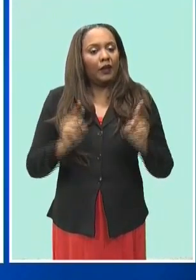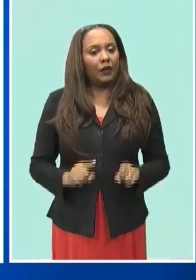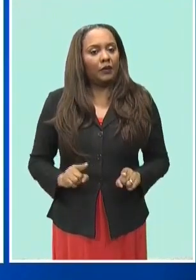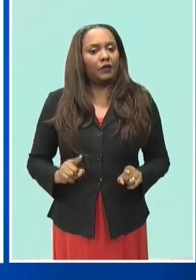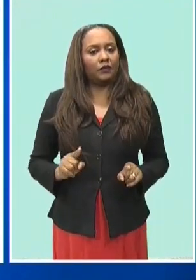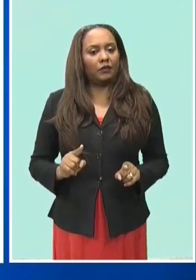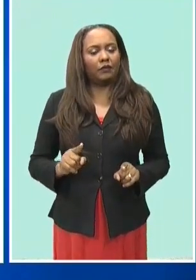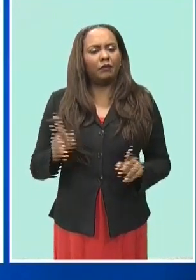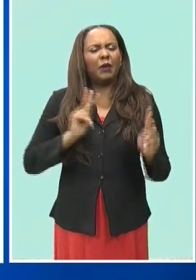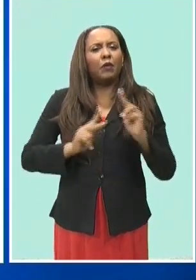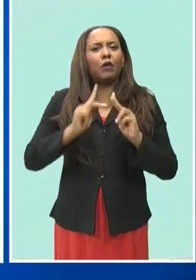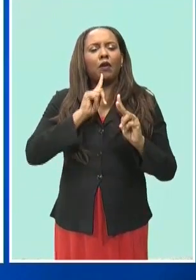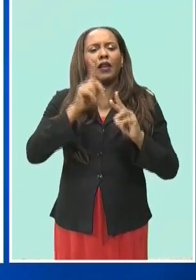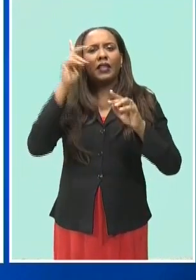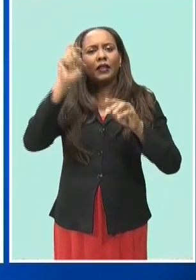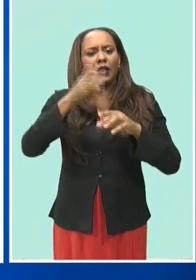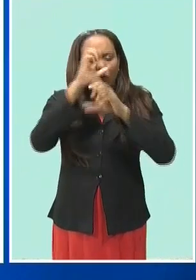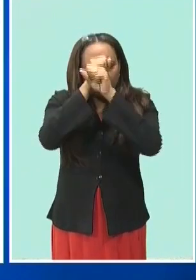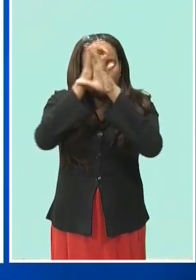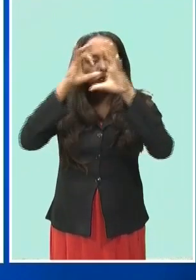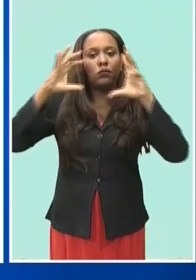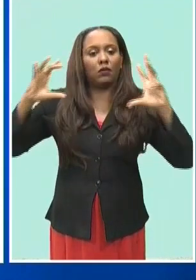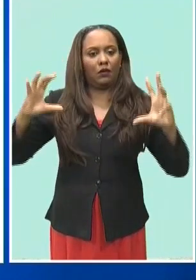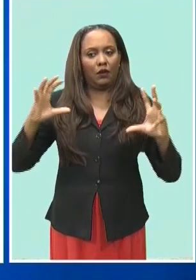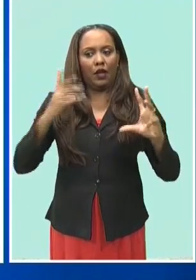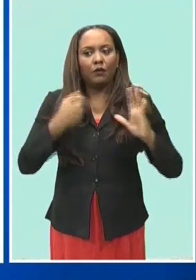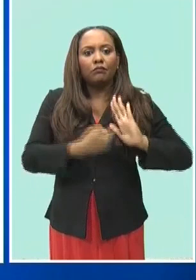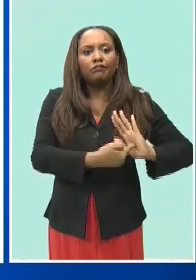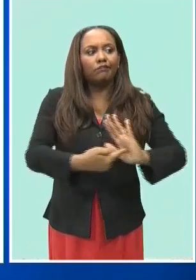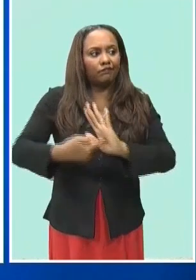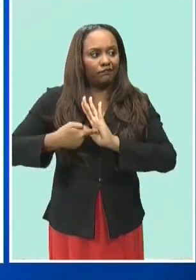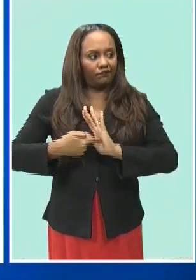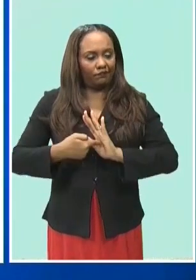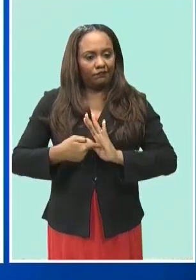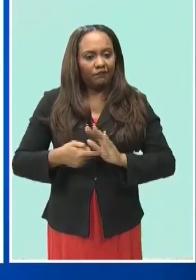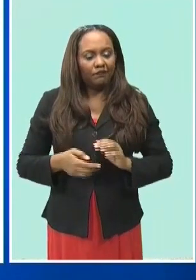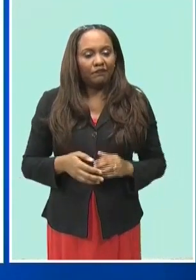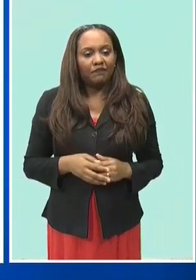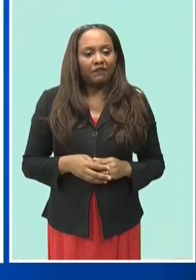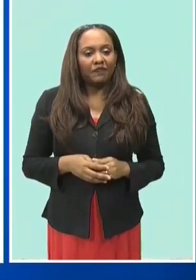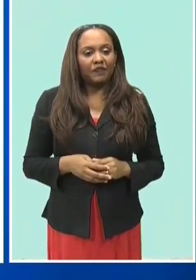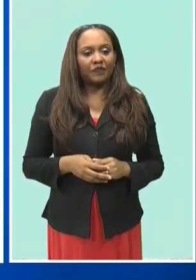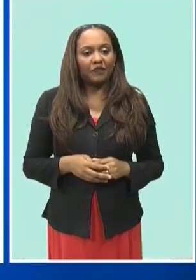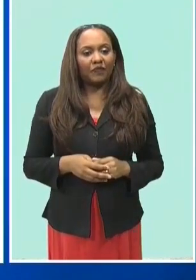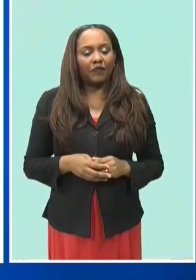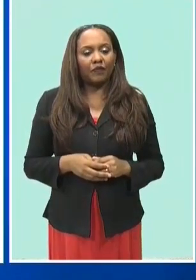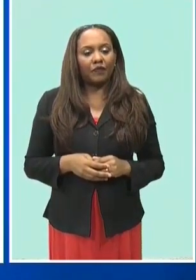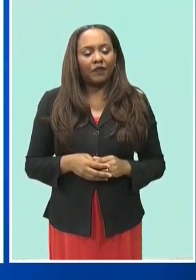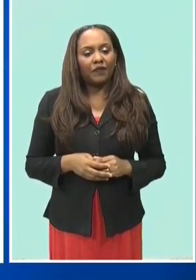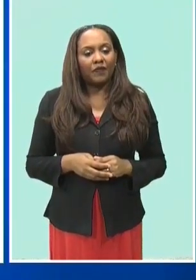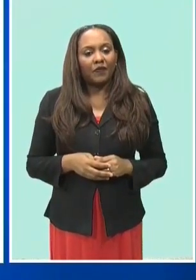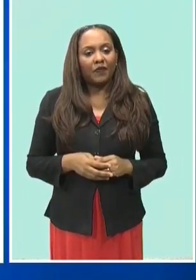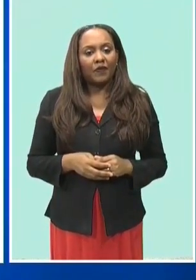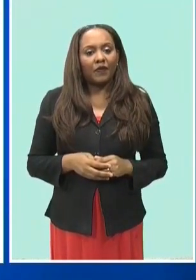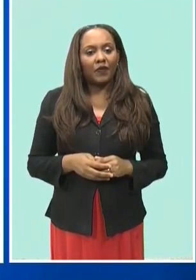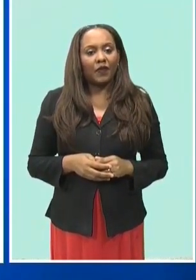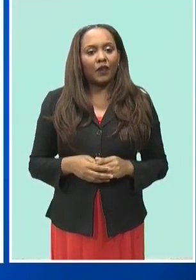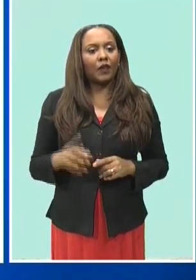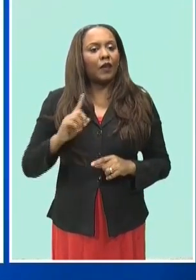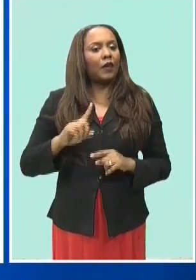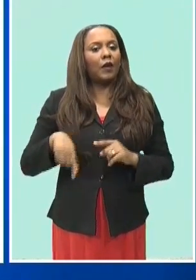of the imagination be expressed, be demonstrated. And, it is what will remain on